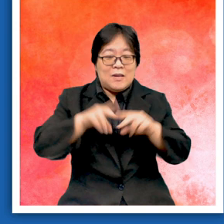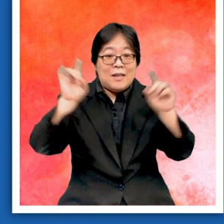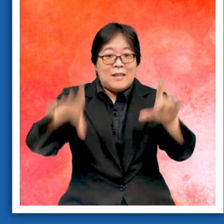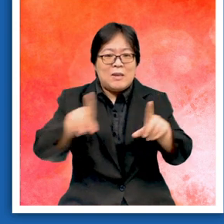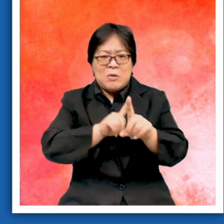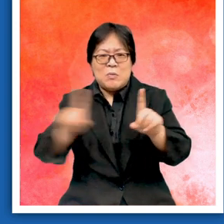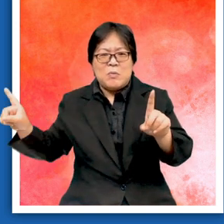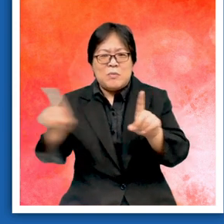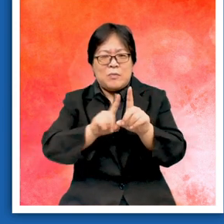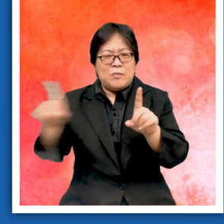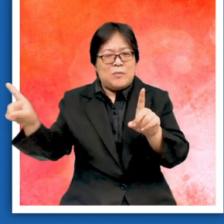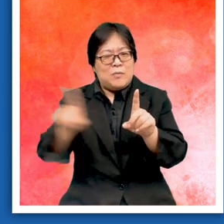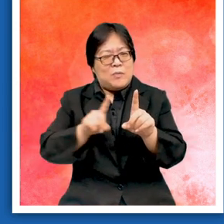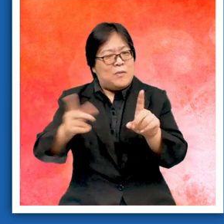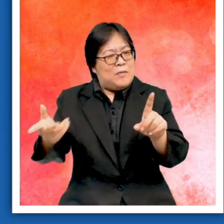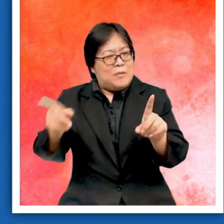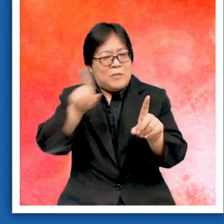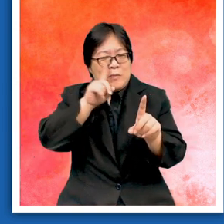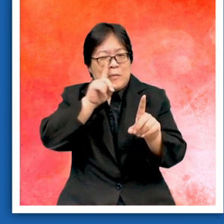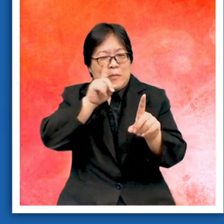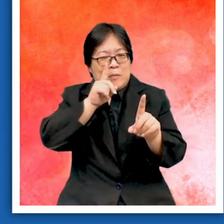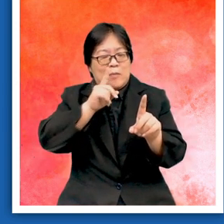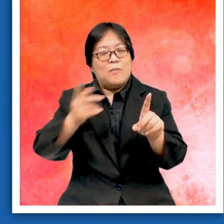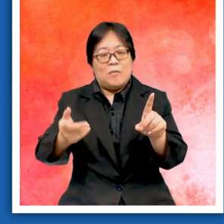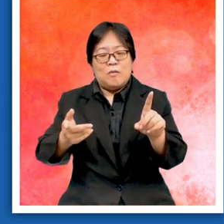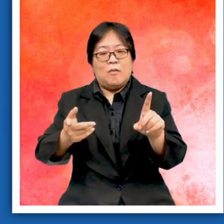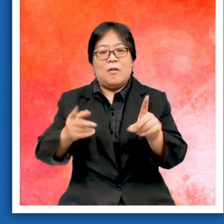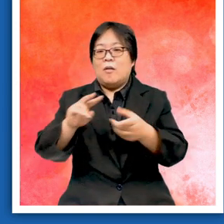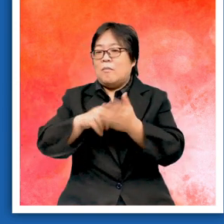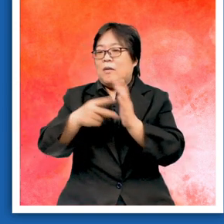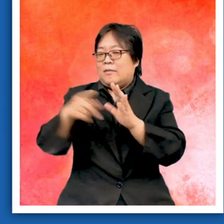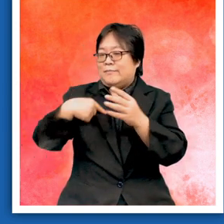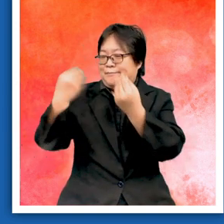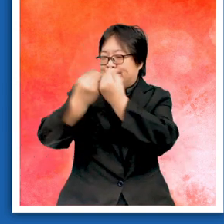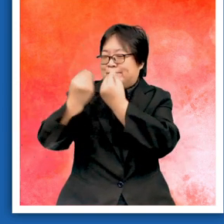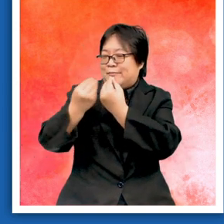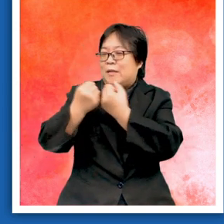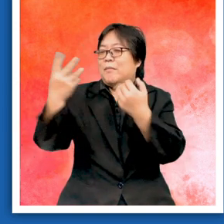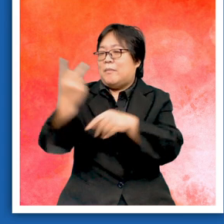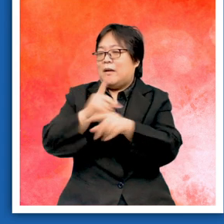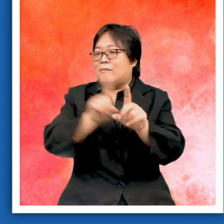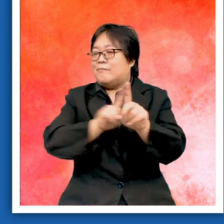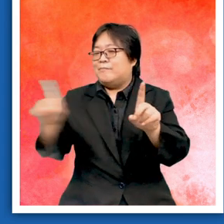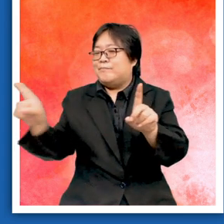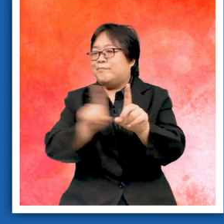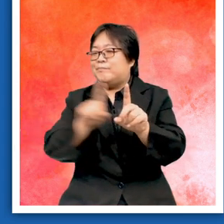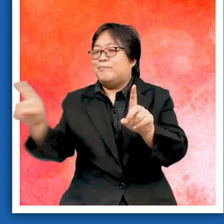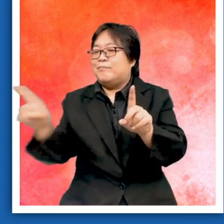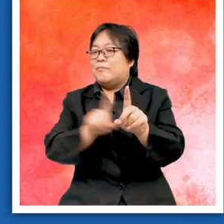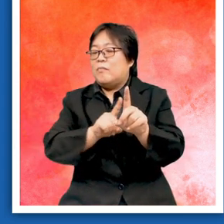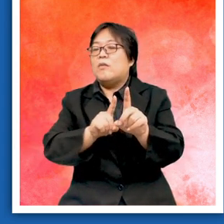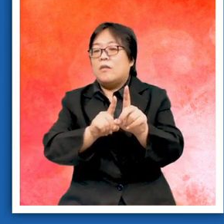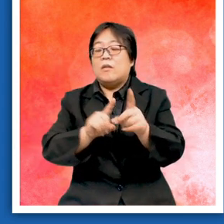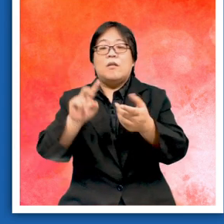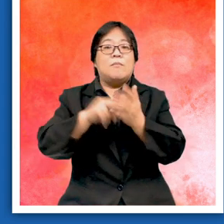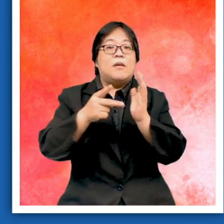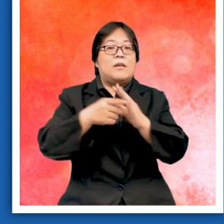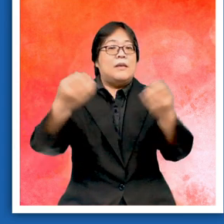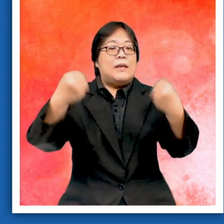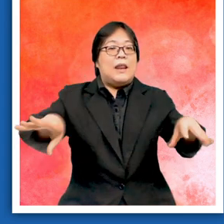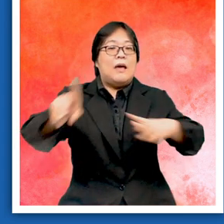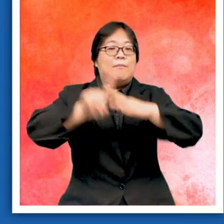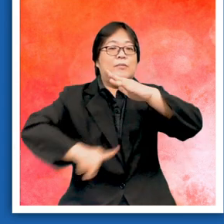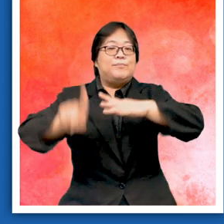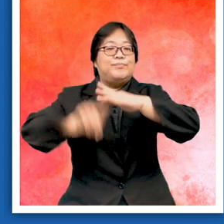those many, many times is accumulated. If within the class you have the highest number of disappearance,